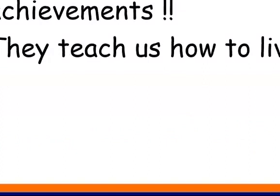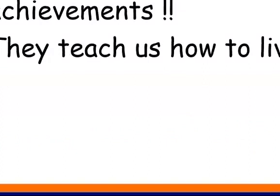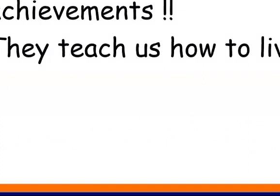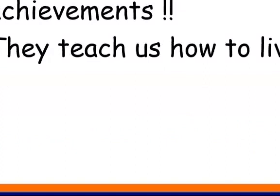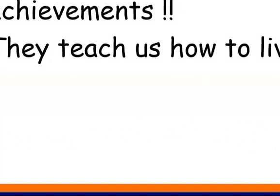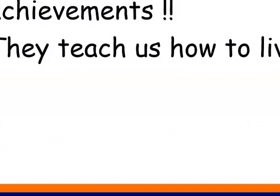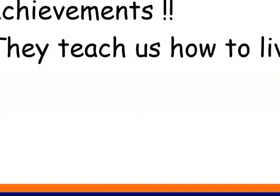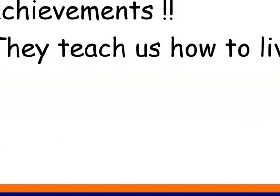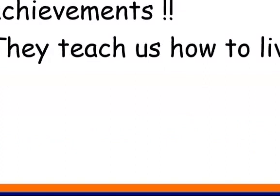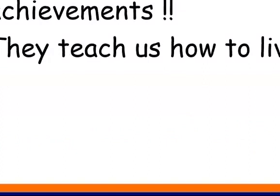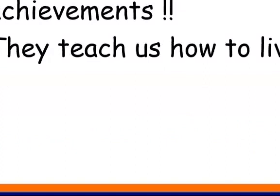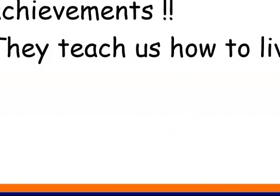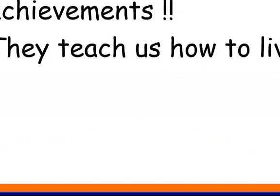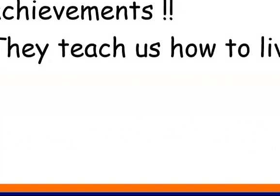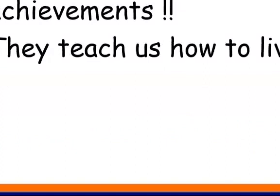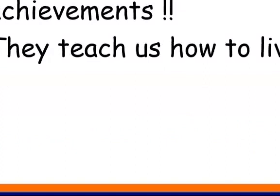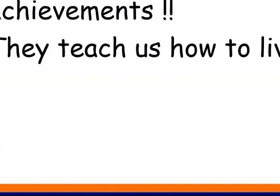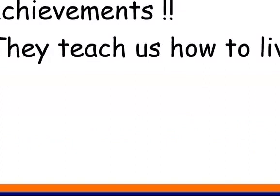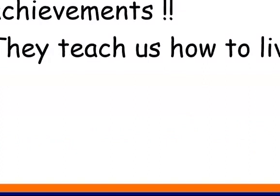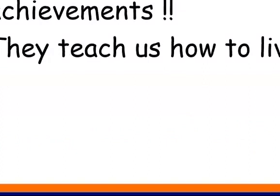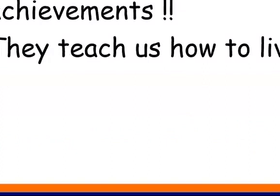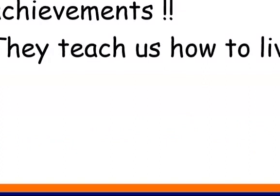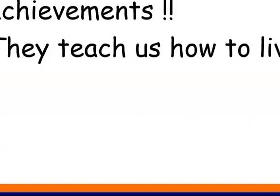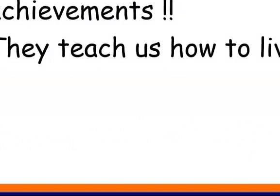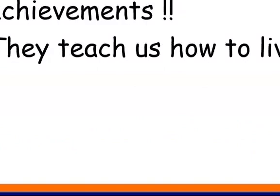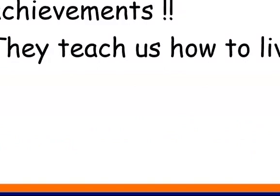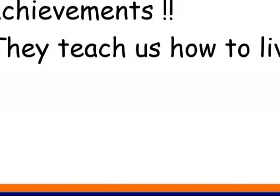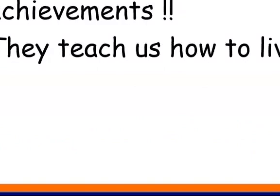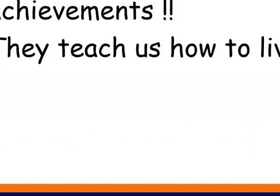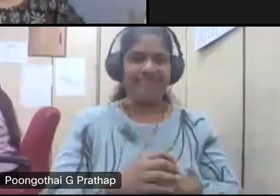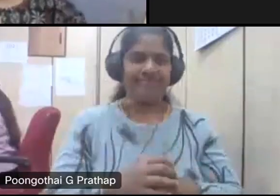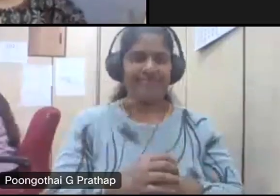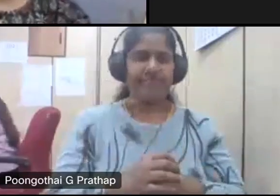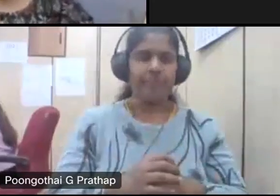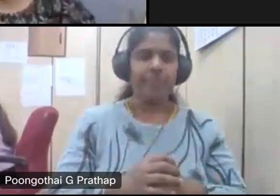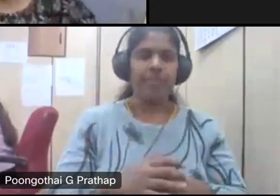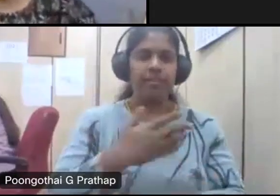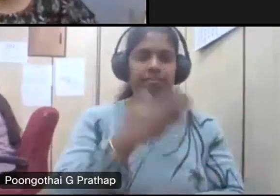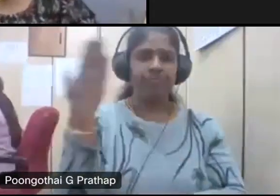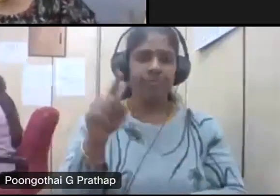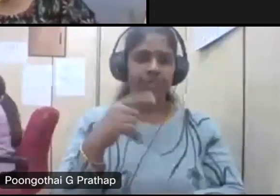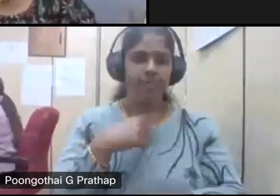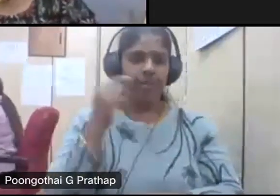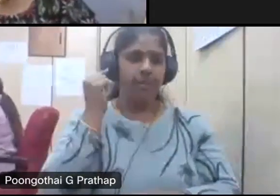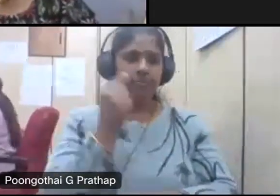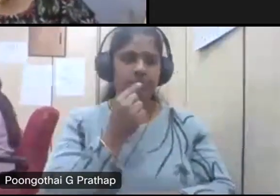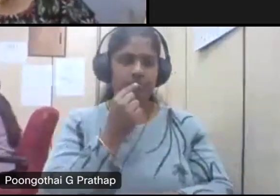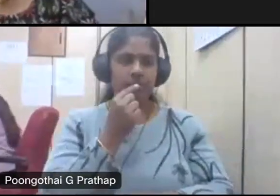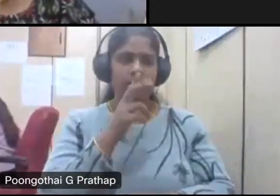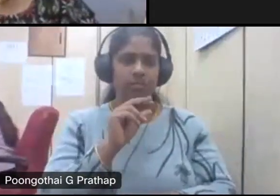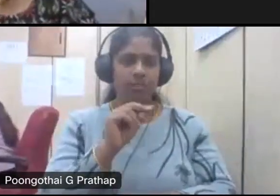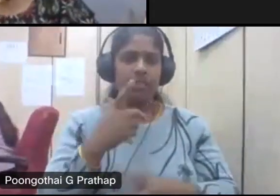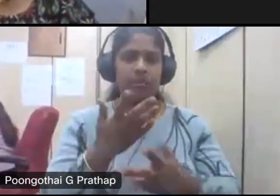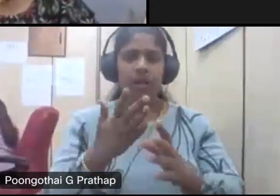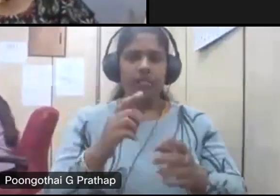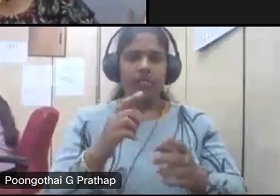live. And that's what is very important. Thank you very much for this opportunity. Sir, before we start the Slido, the next session,